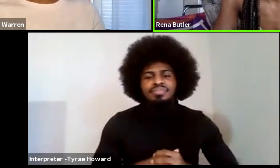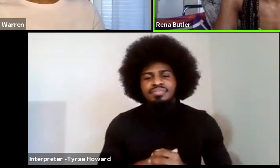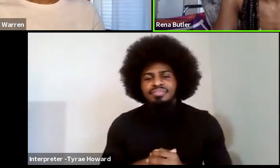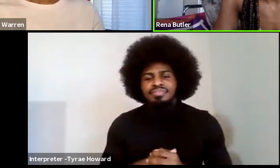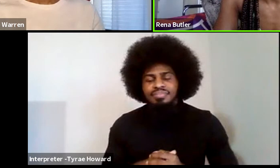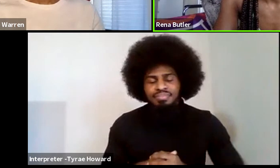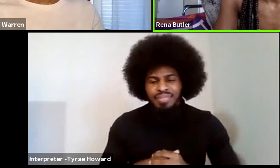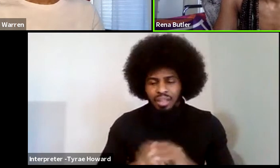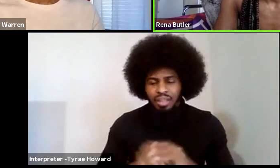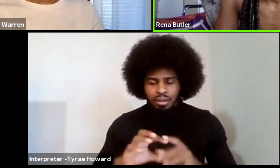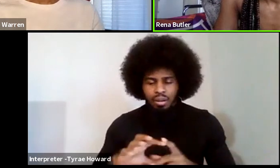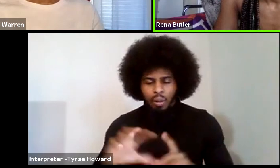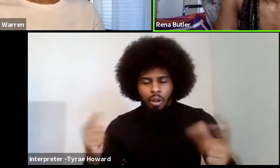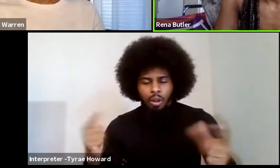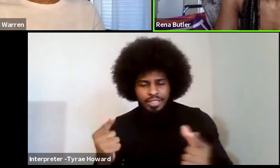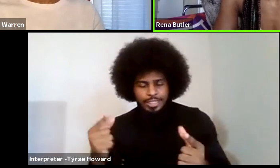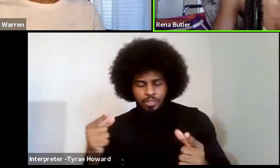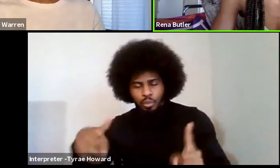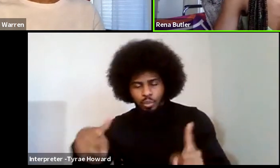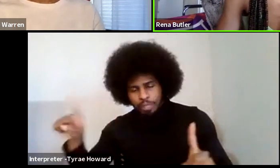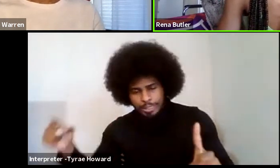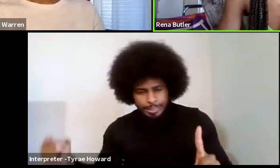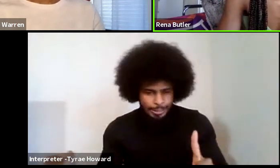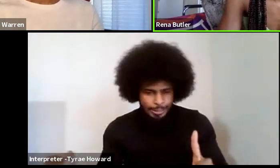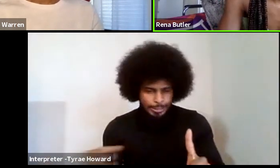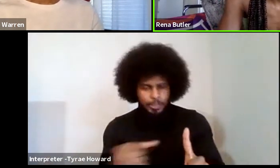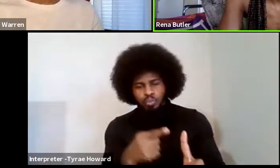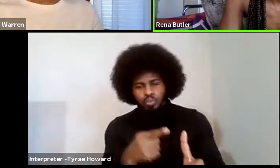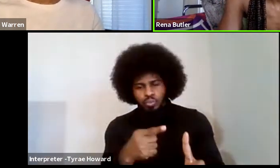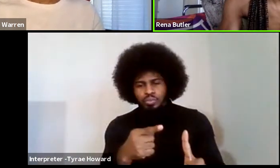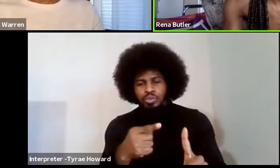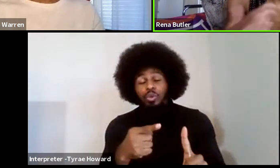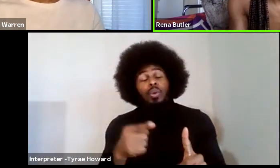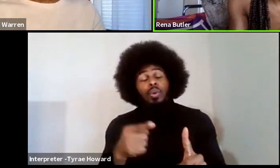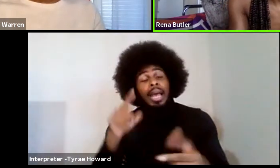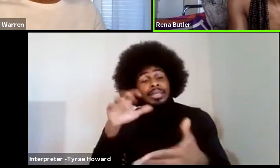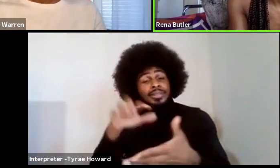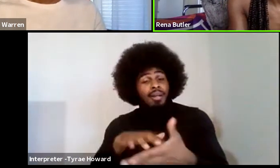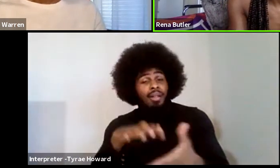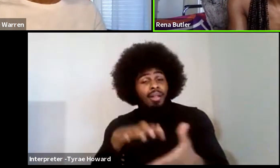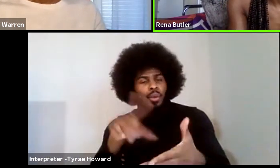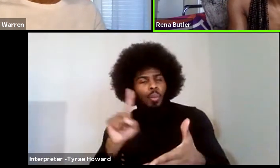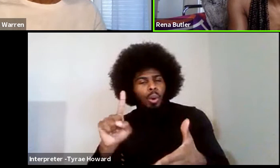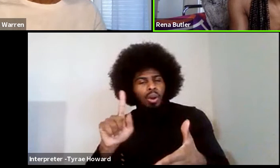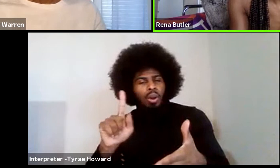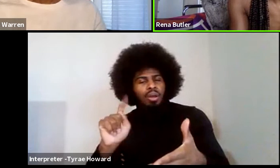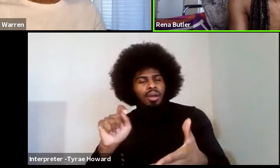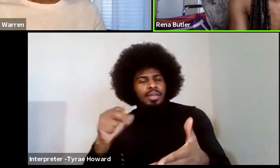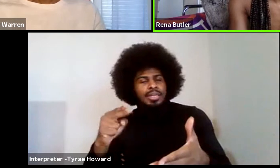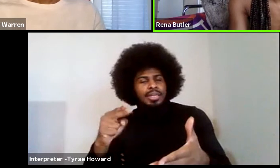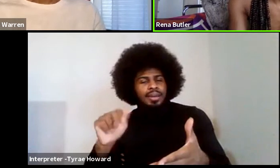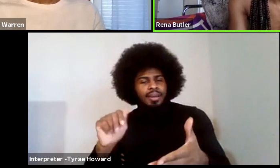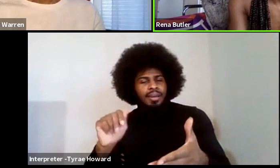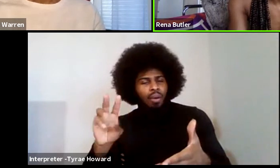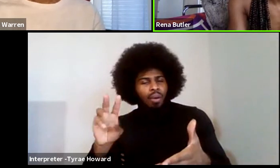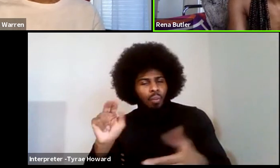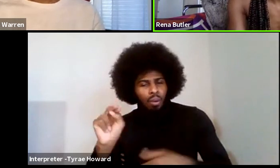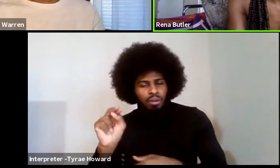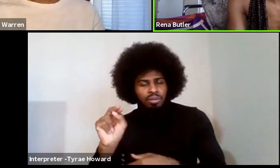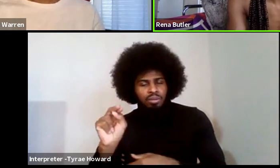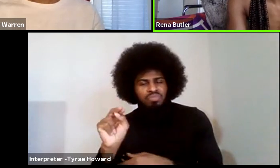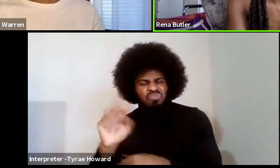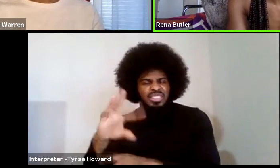into Kyle. I studied abroad in Taiwan and at Taipei National University of the Arts for